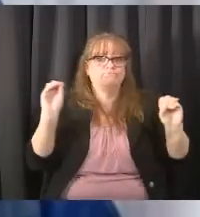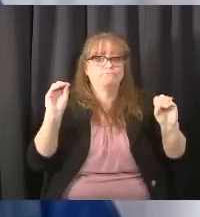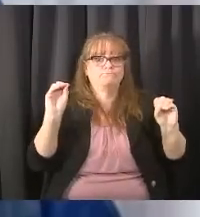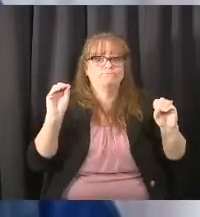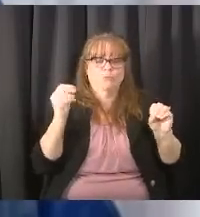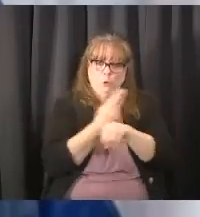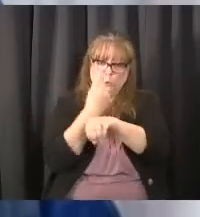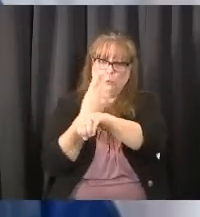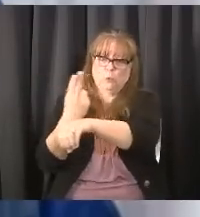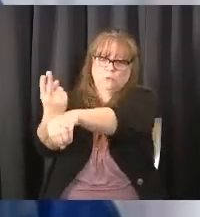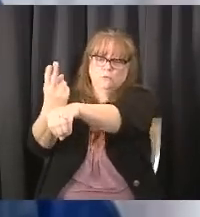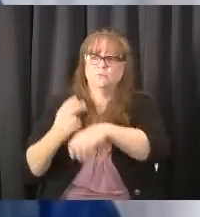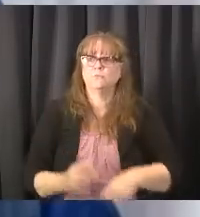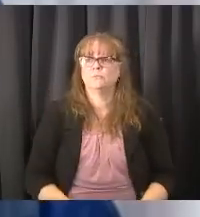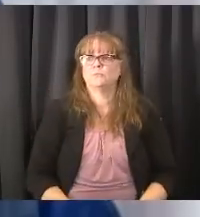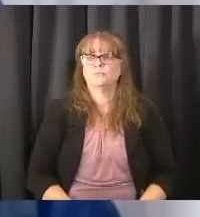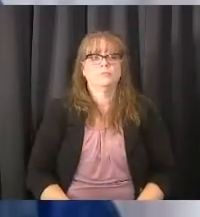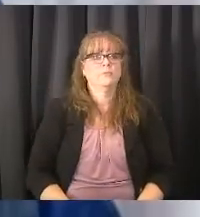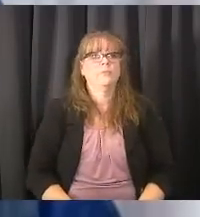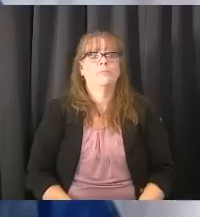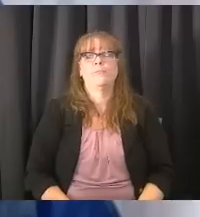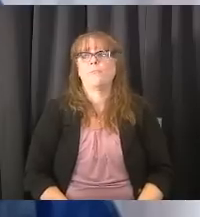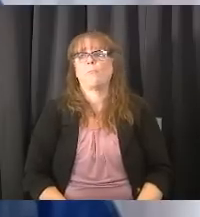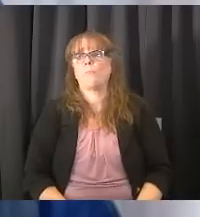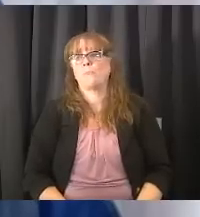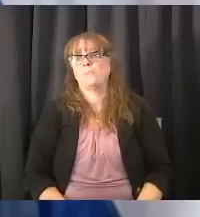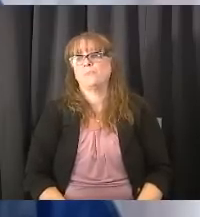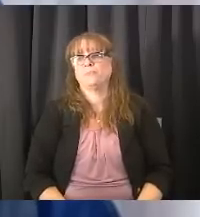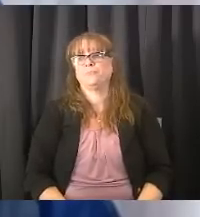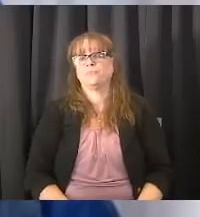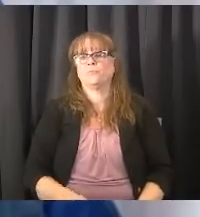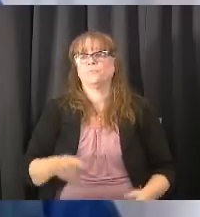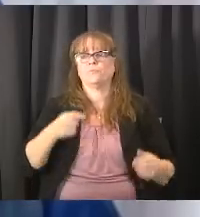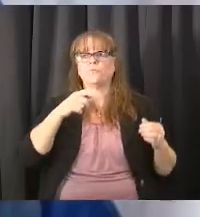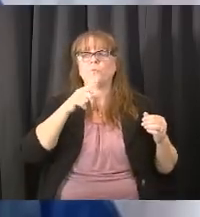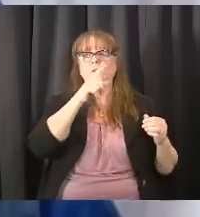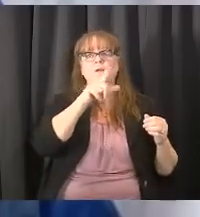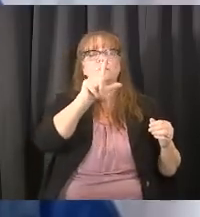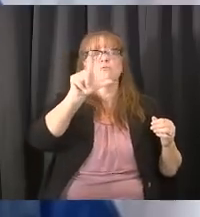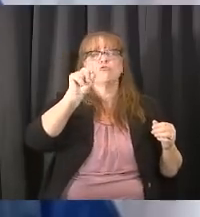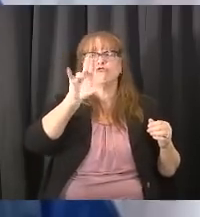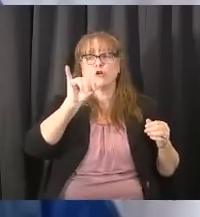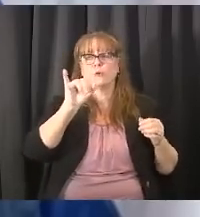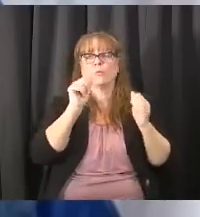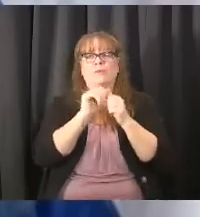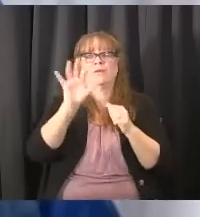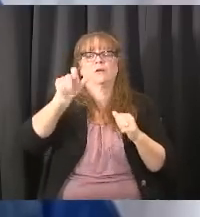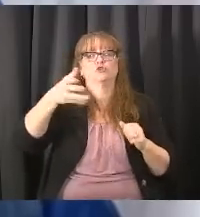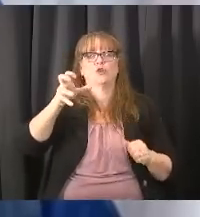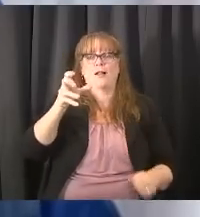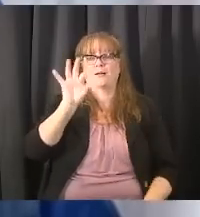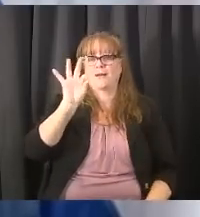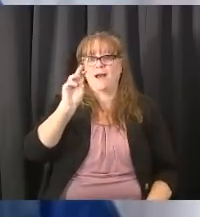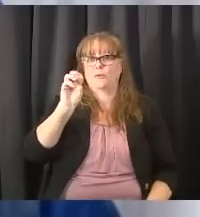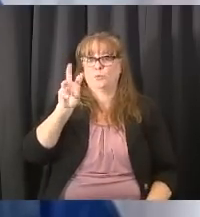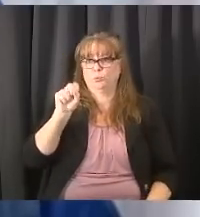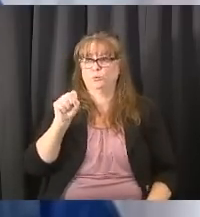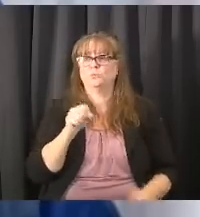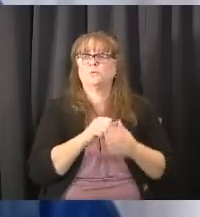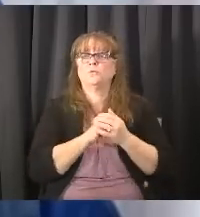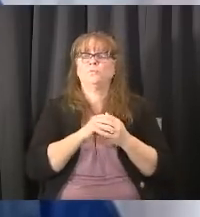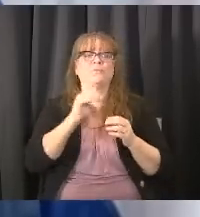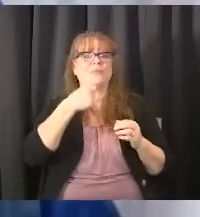Hi, Governor Polis. This is Lori Lizarraga with 9 News. I have 2 questions. The first, I think, is for Dr. Zane. Dr. Zane, you